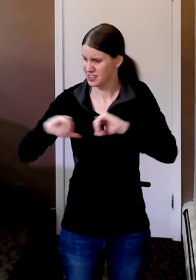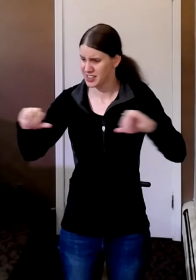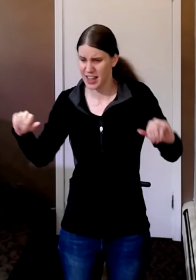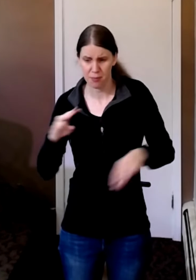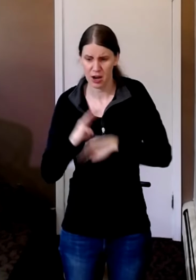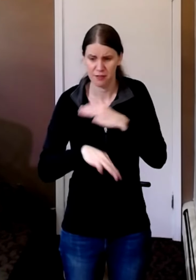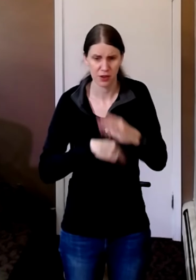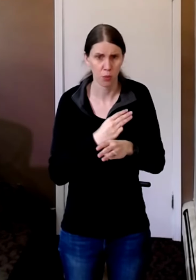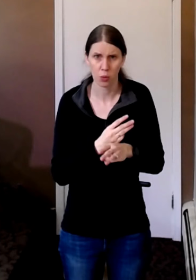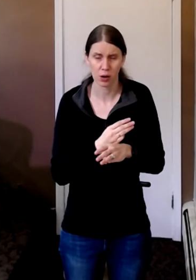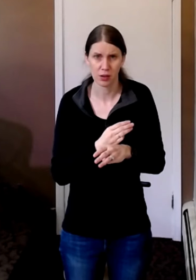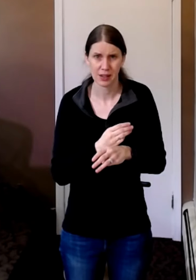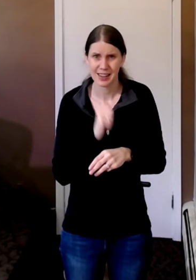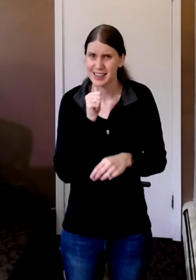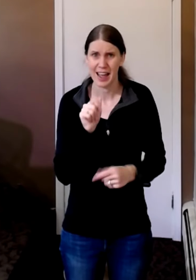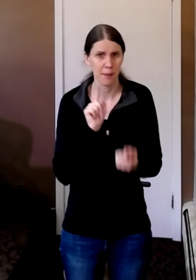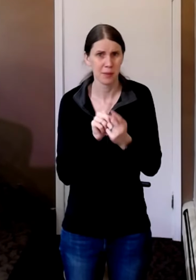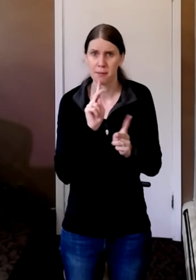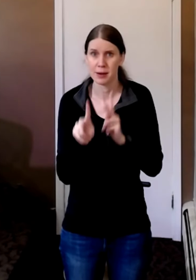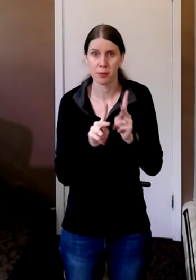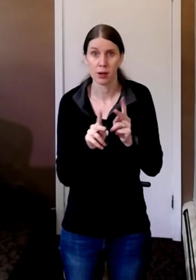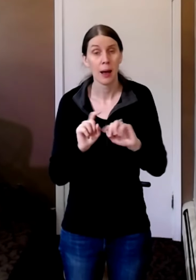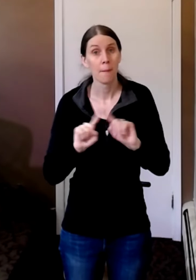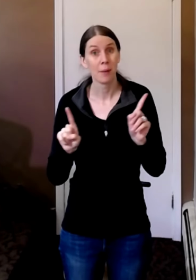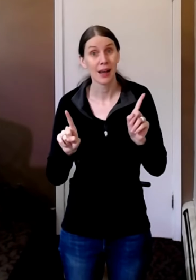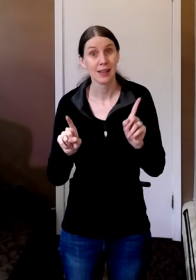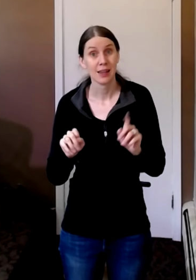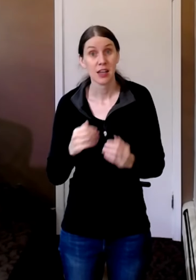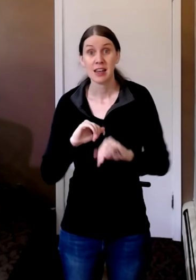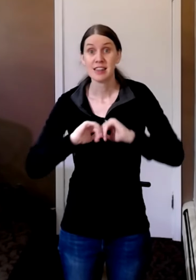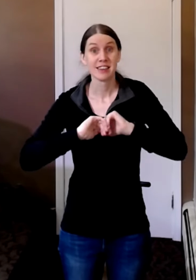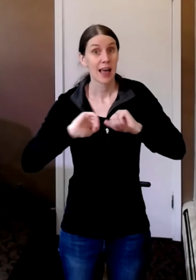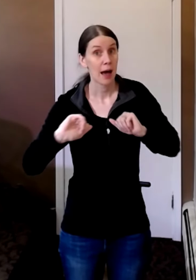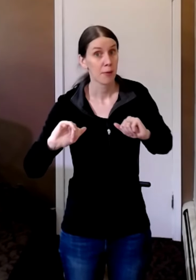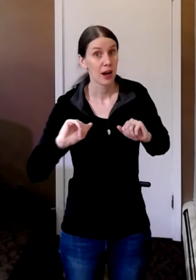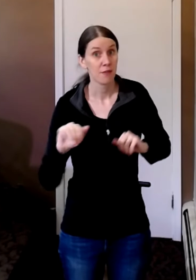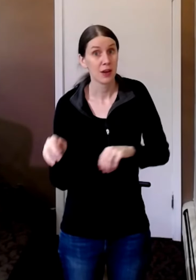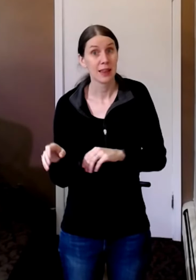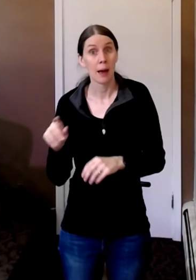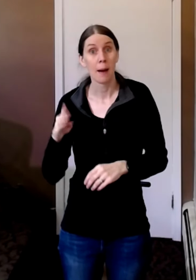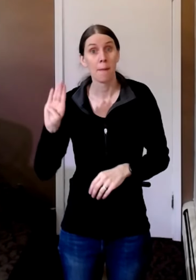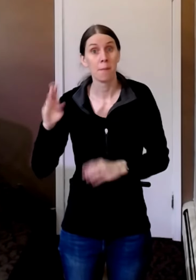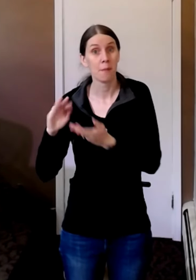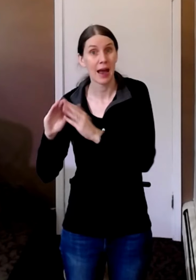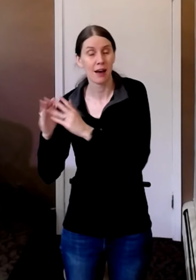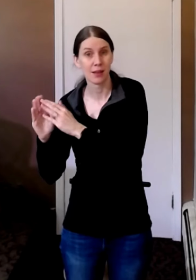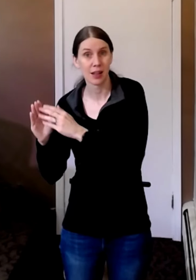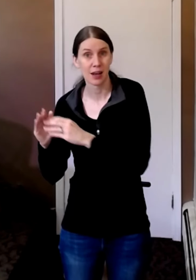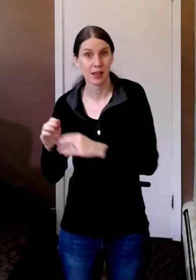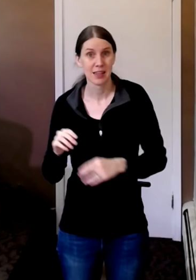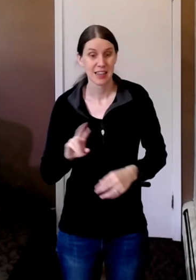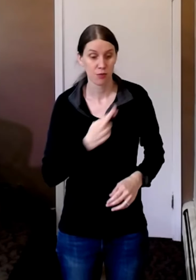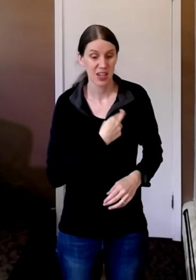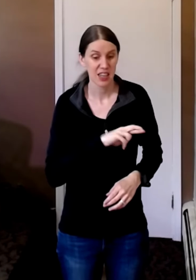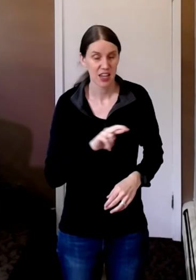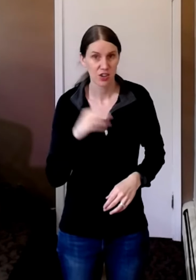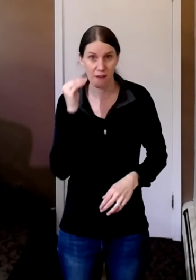from the world. You're supposed to stay away from the methodology of Babylon, Satan's way of